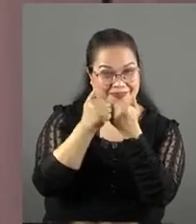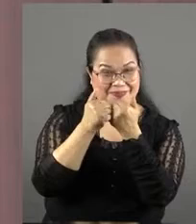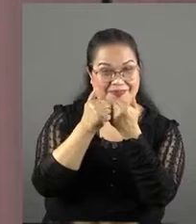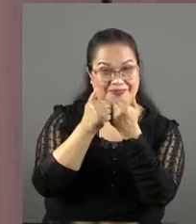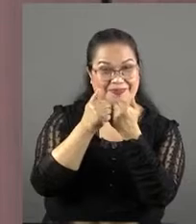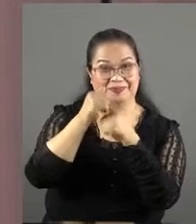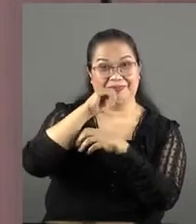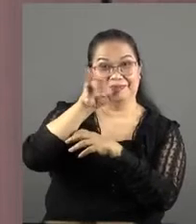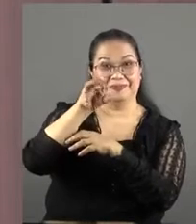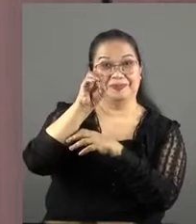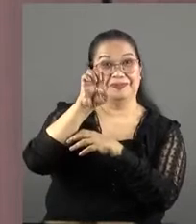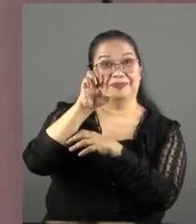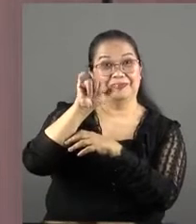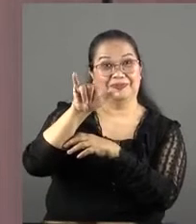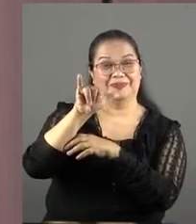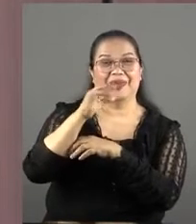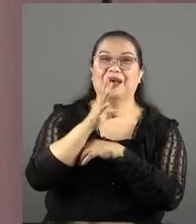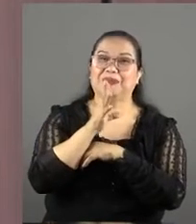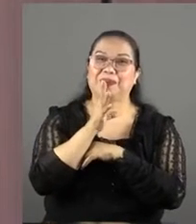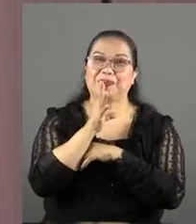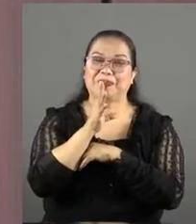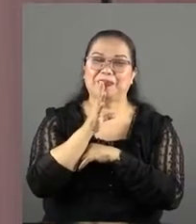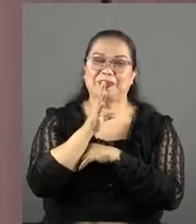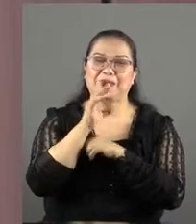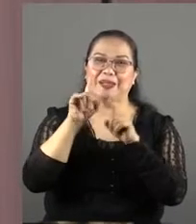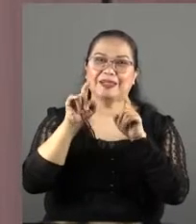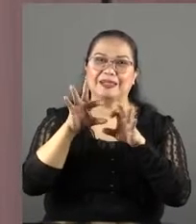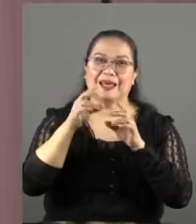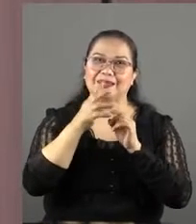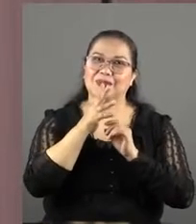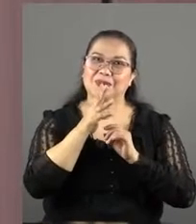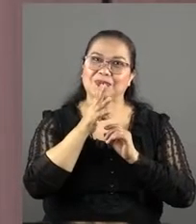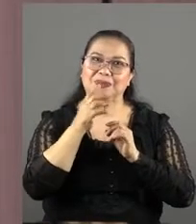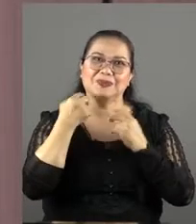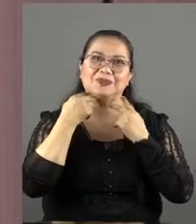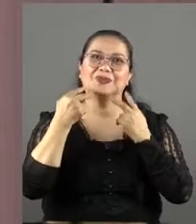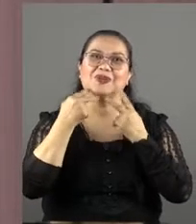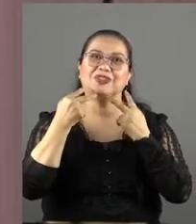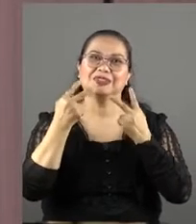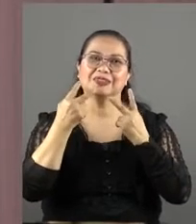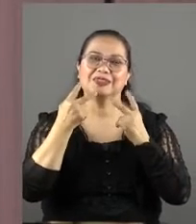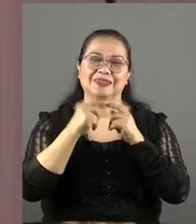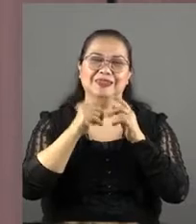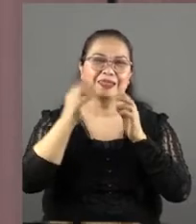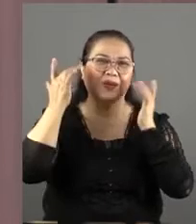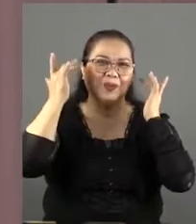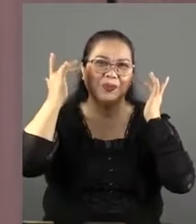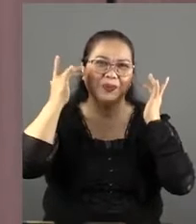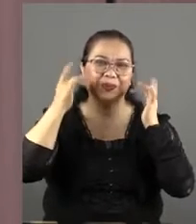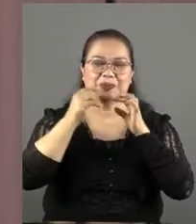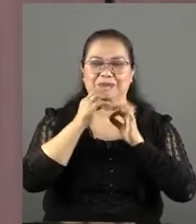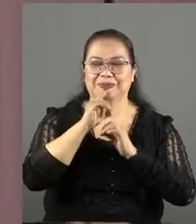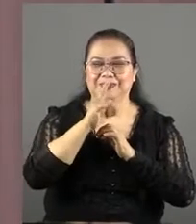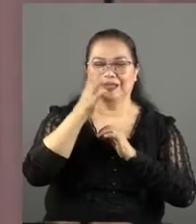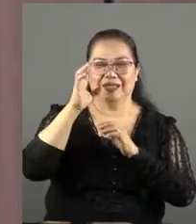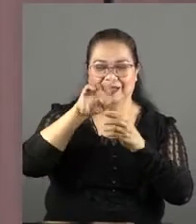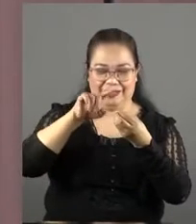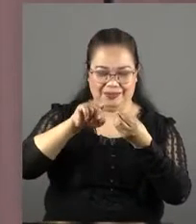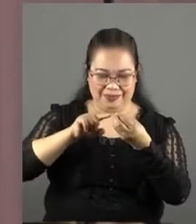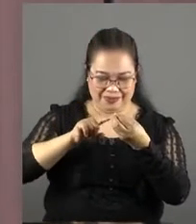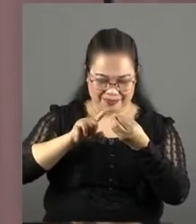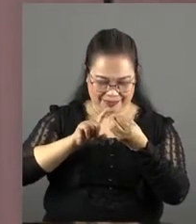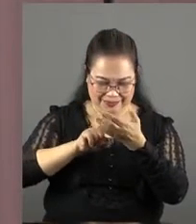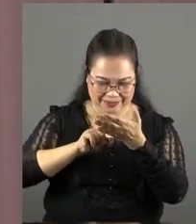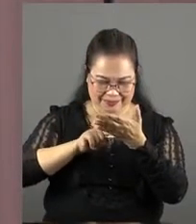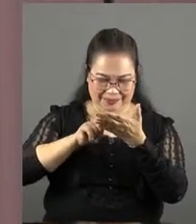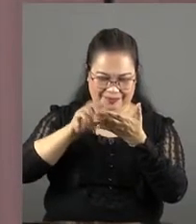Joey Arakama does my sound check. Because I was reading about heaven and the Holy